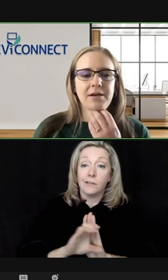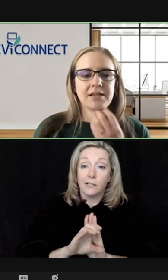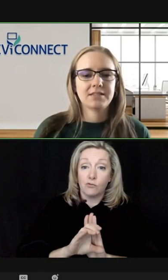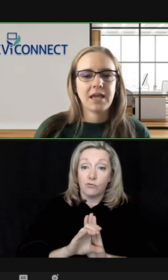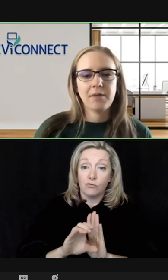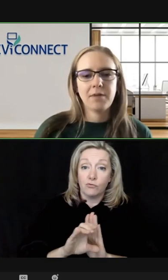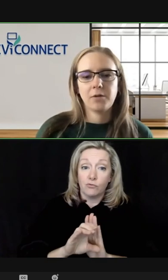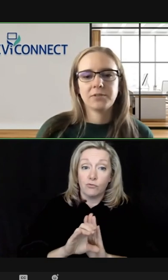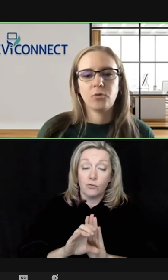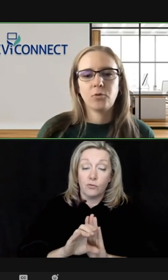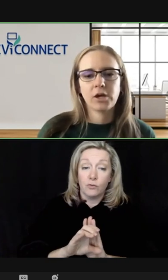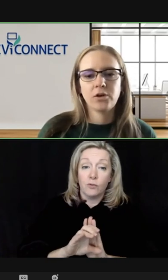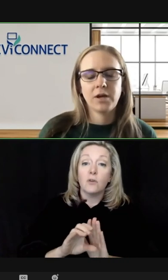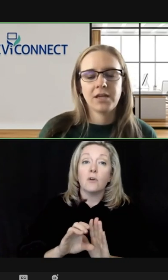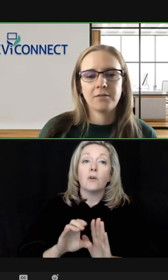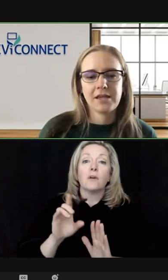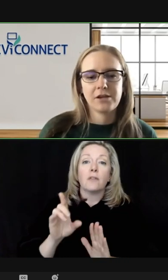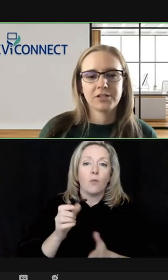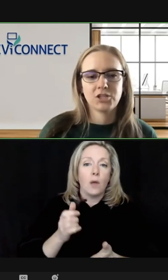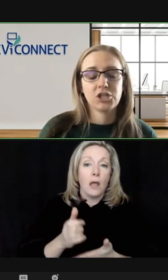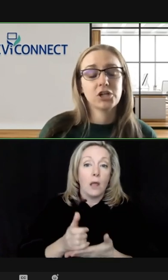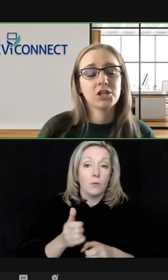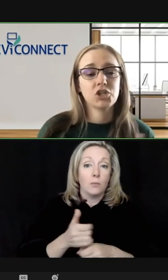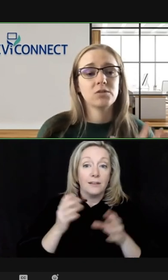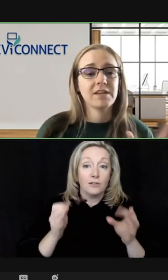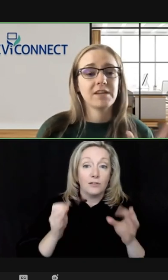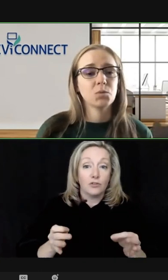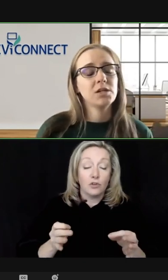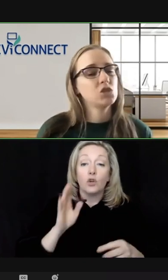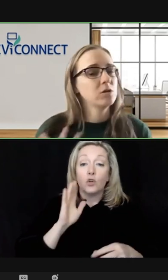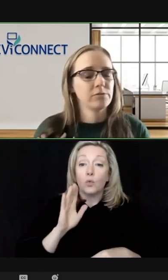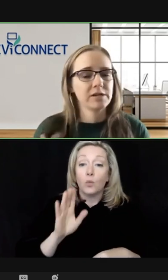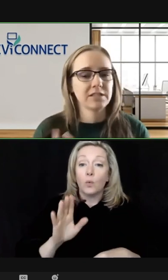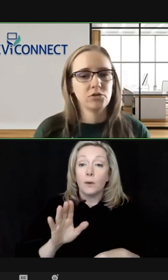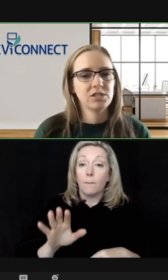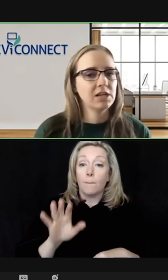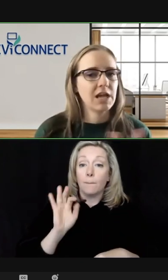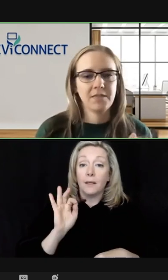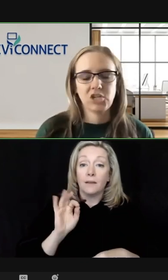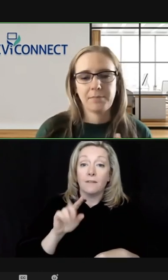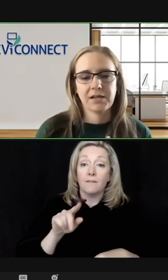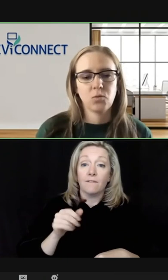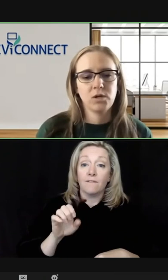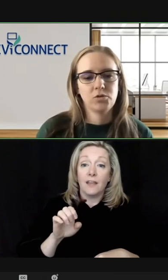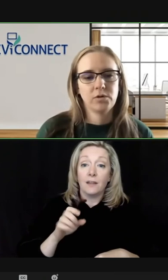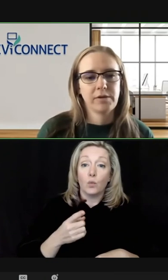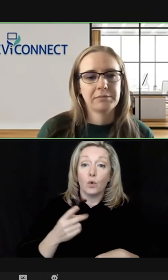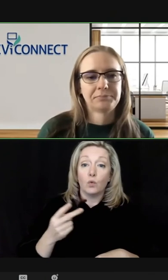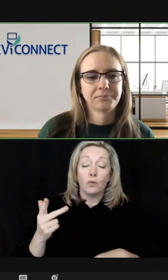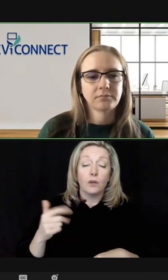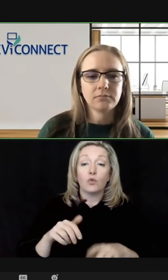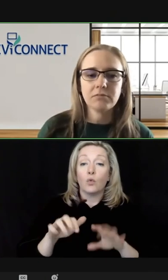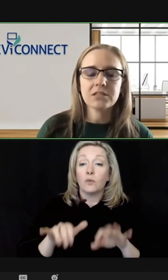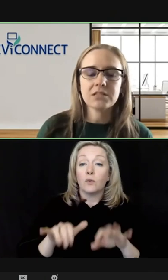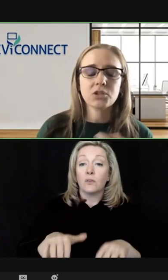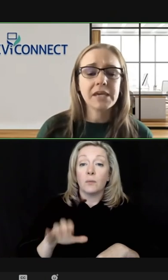of the things that I might say might help support you in making your decision. You're going to choose phase 1, 2, or 3. So you just need to type in the chat box 1, 2, or